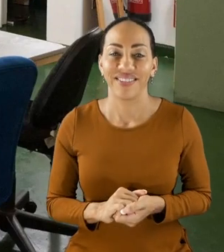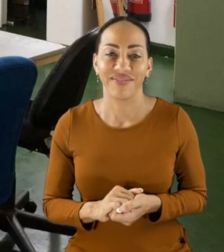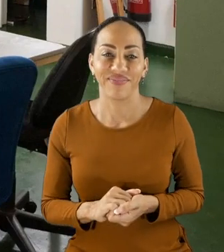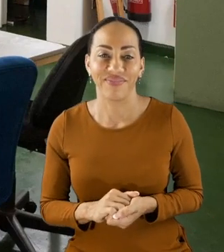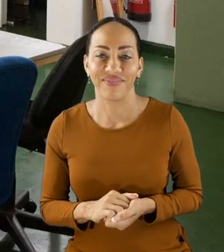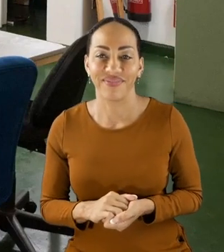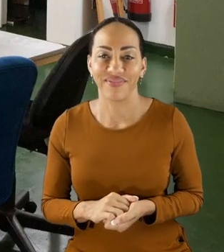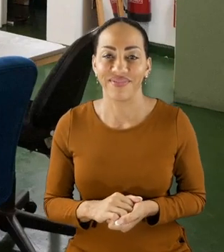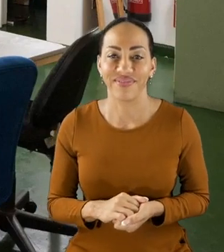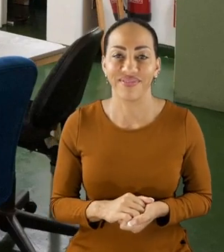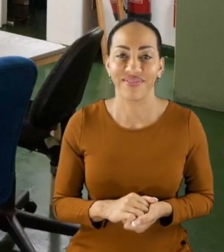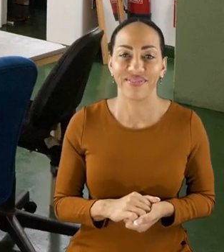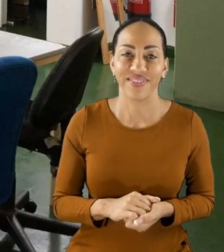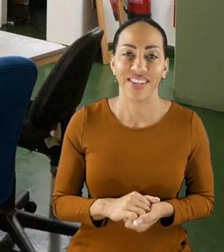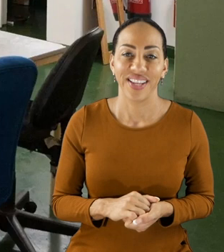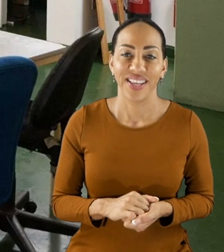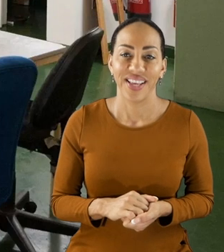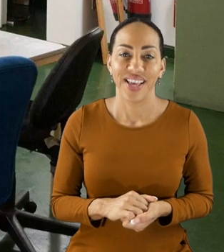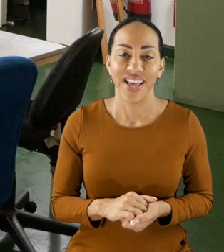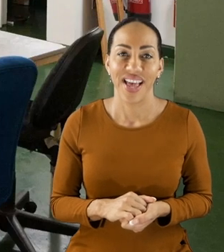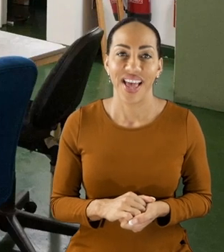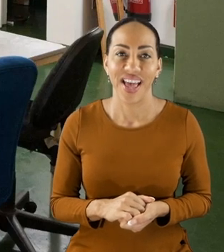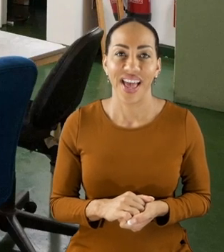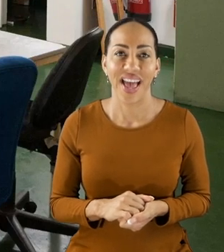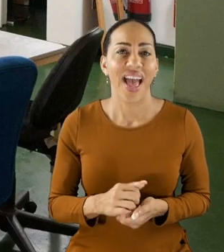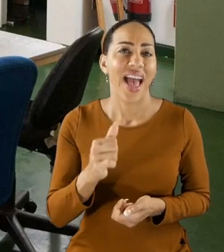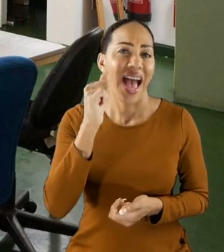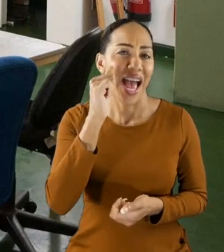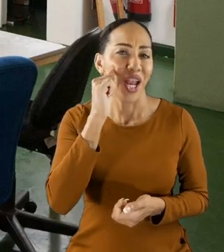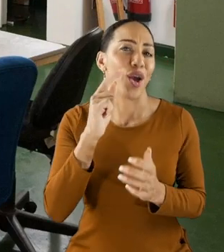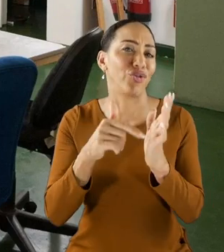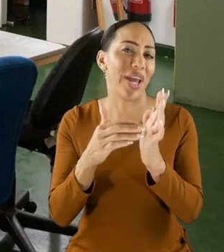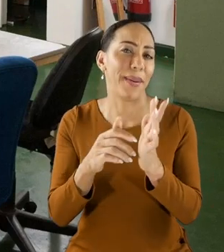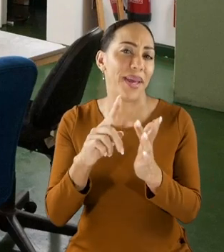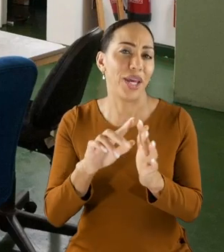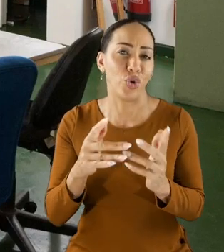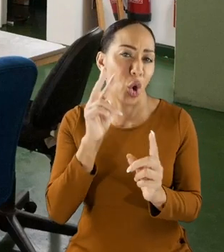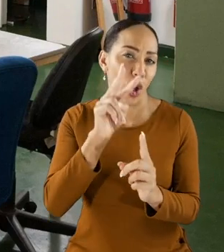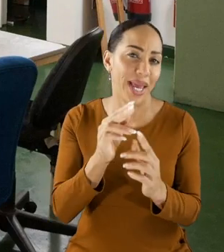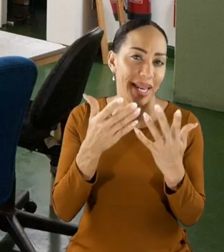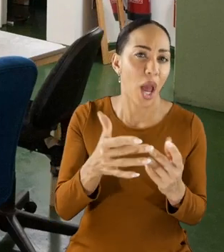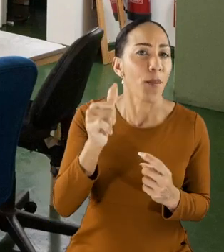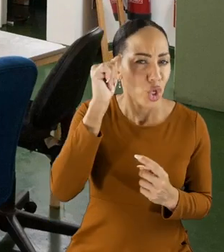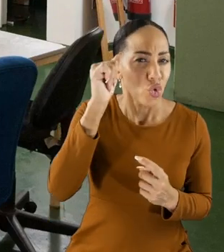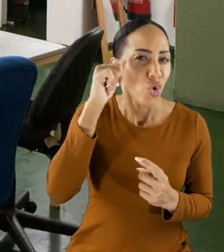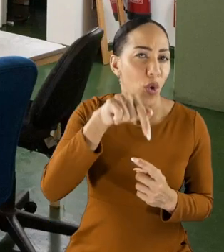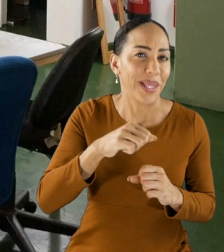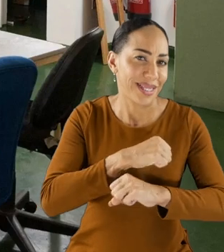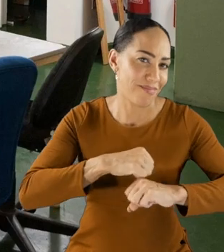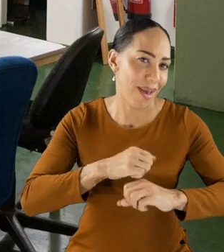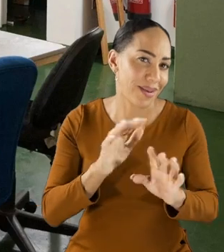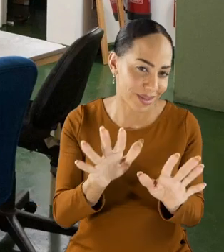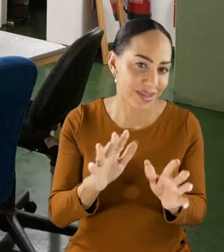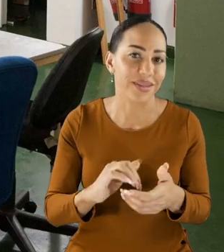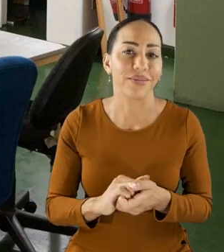And I know we might not be looking at this venue now, Jamie, but you're familiar with